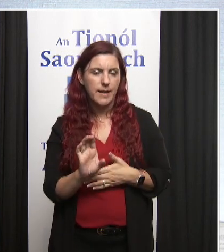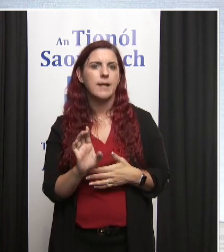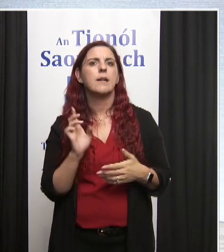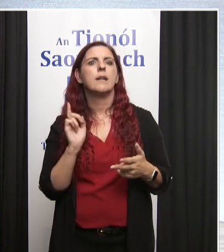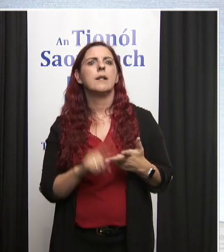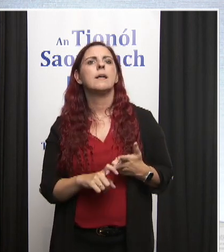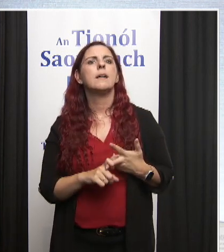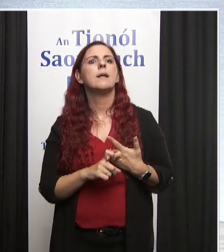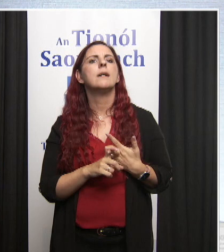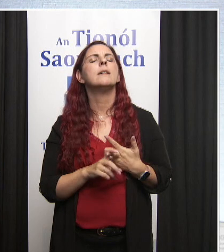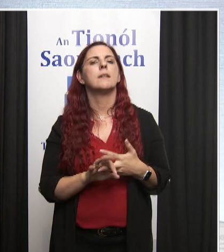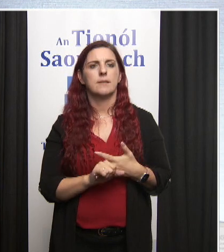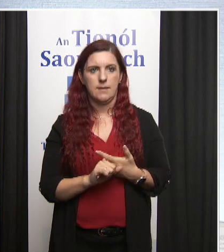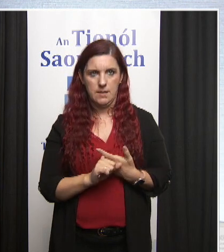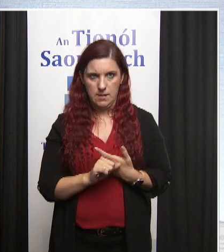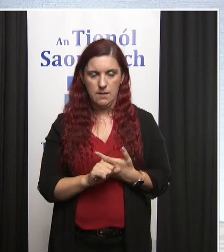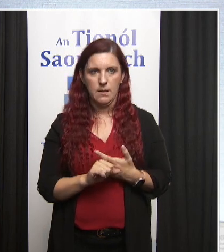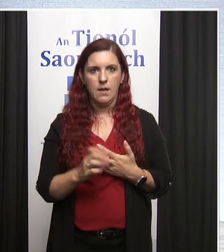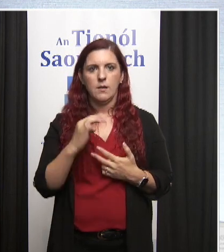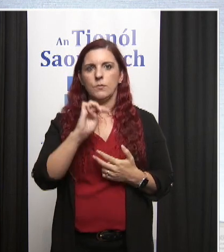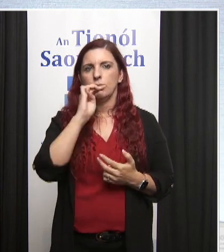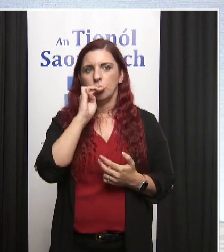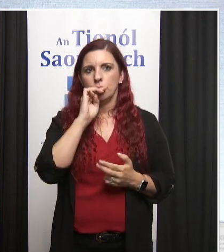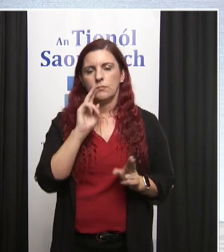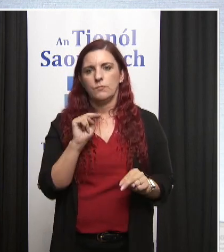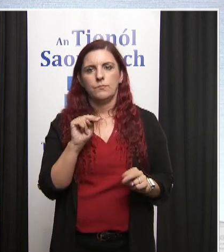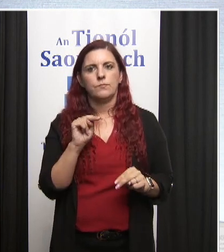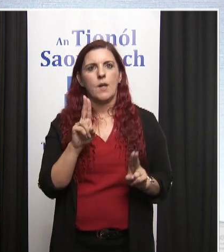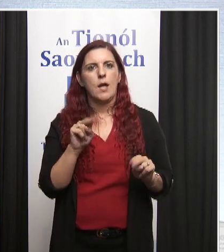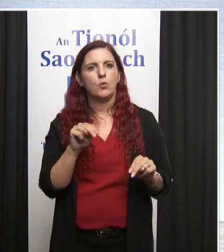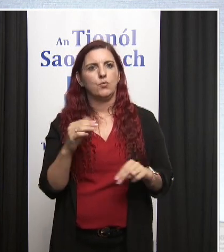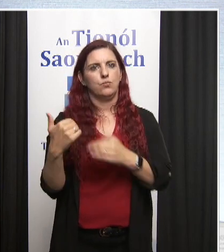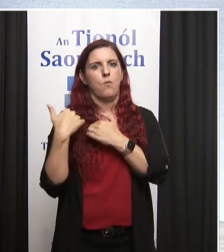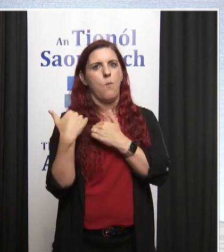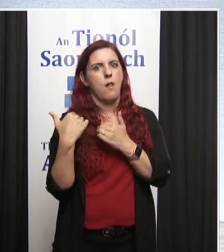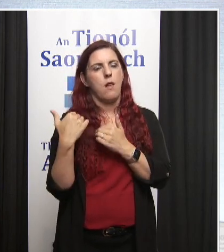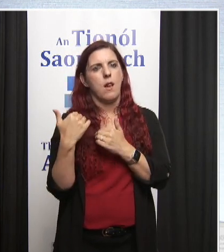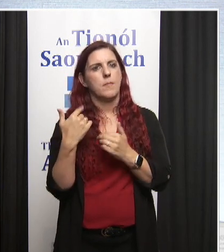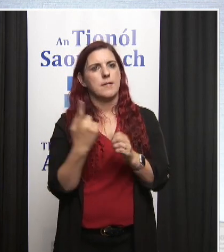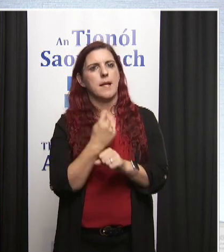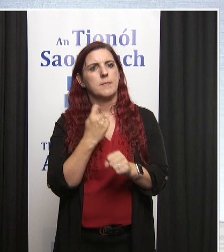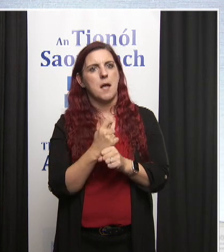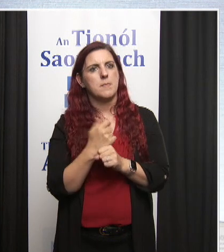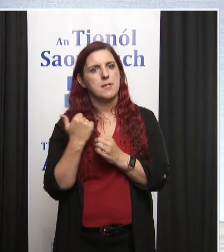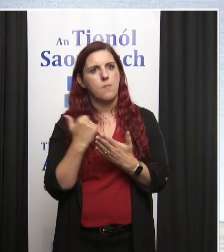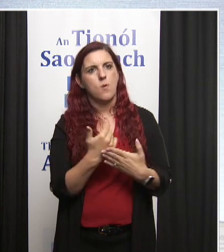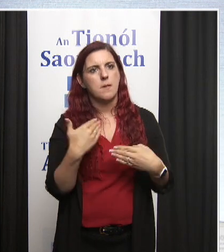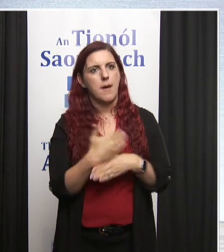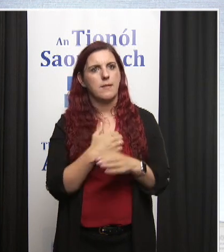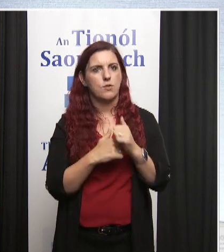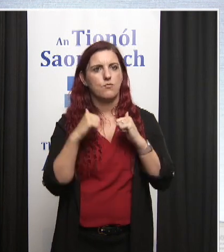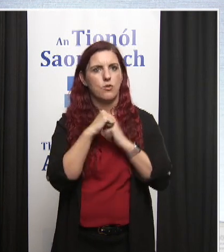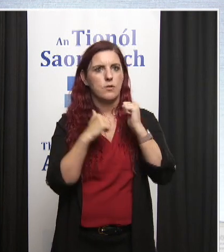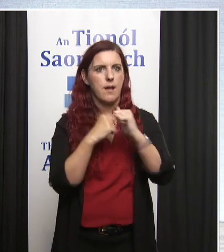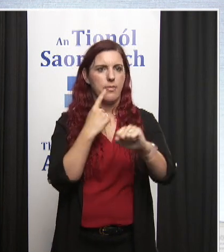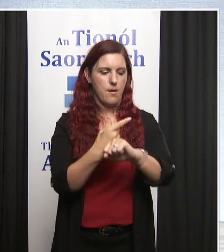to the directly elected Mayor, so that could be a new role, but also supported by the structures that are there at the moment.